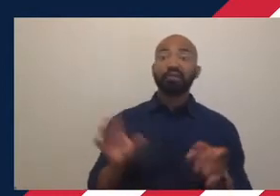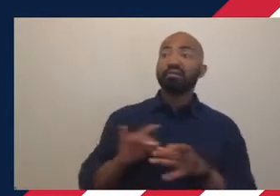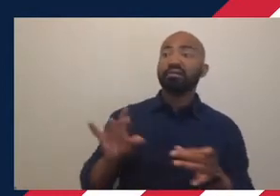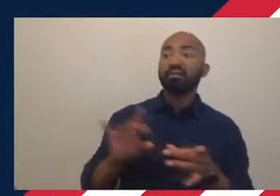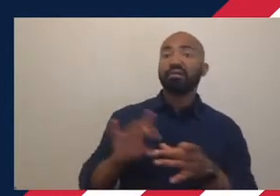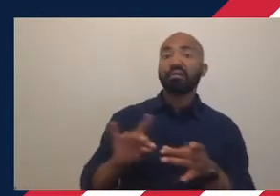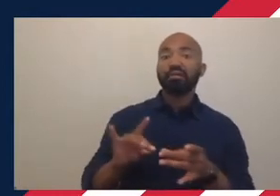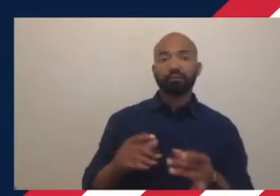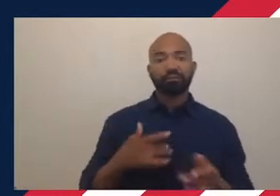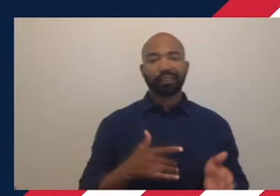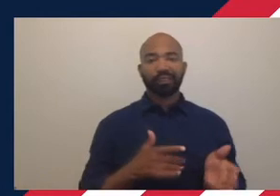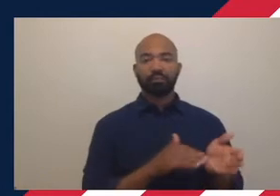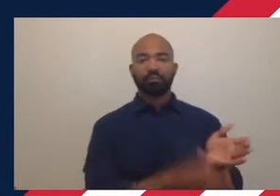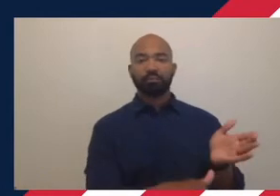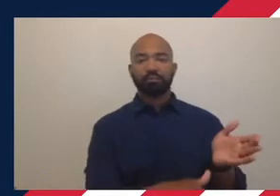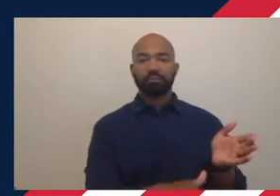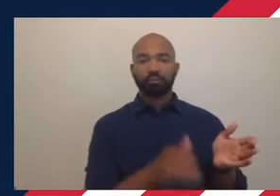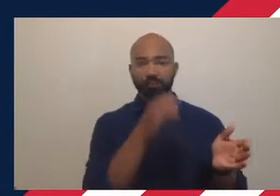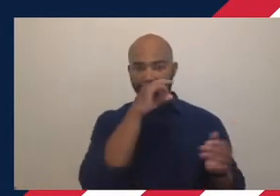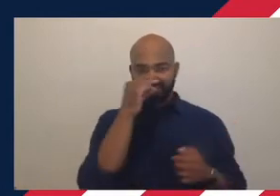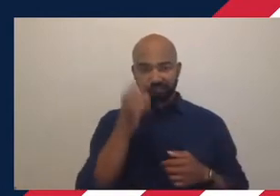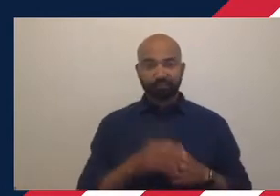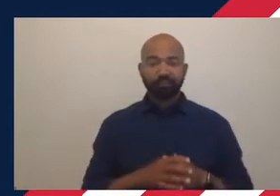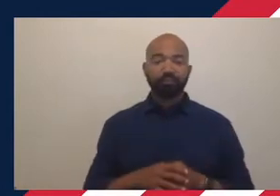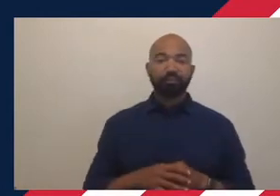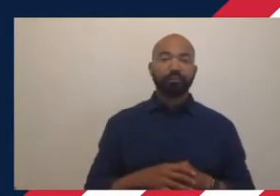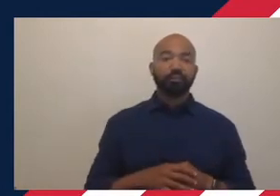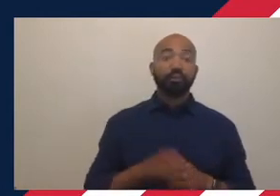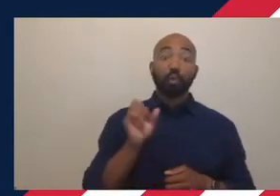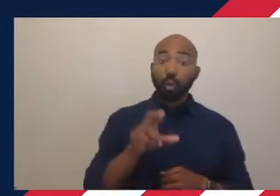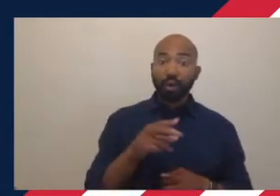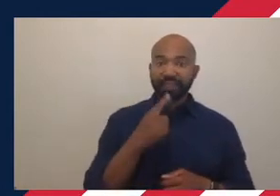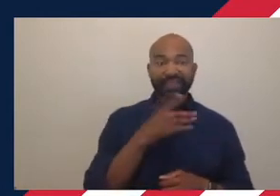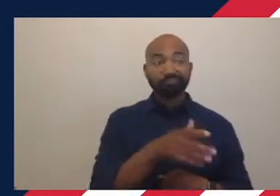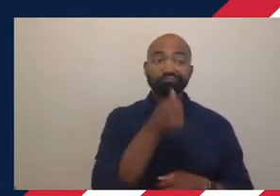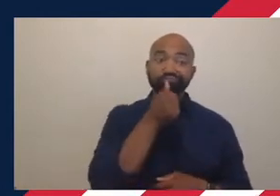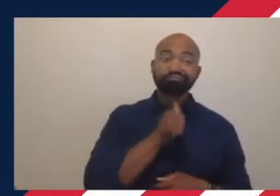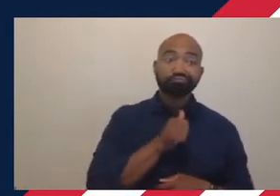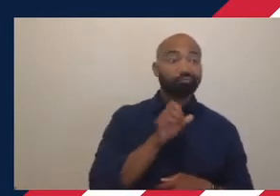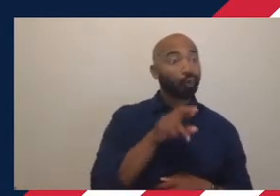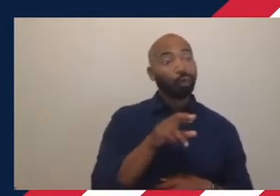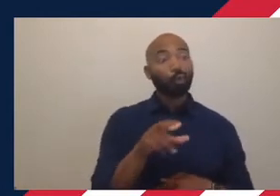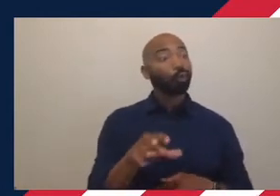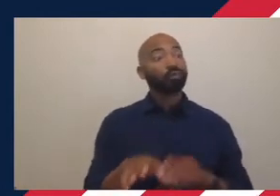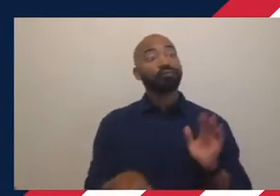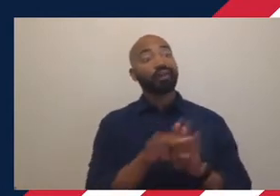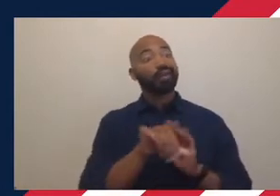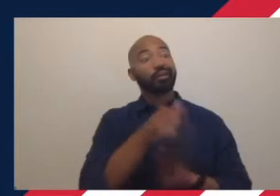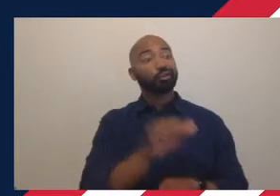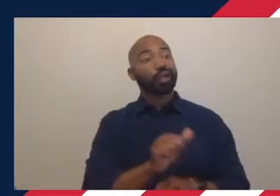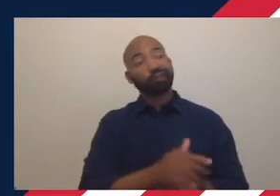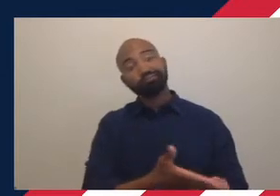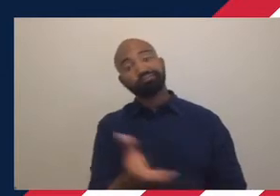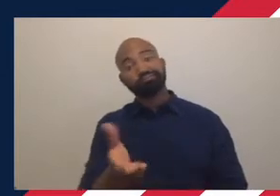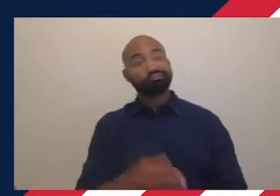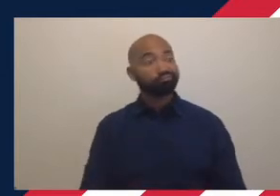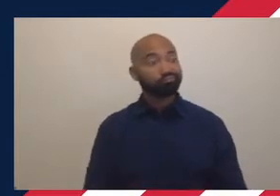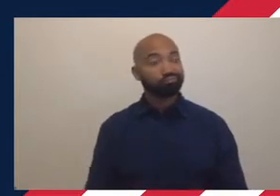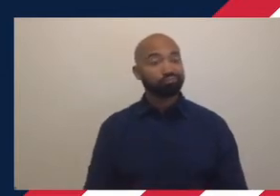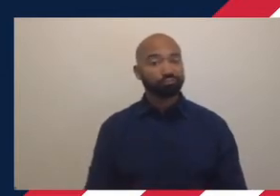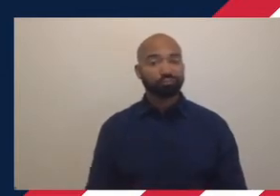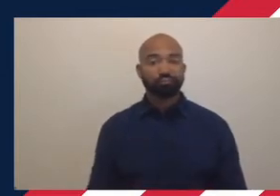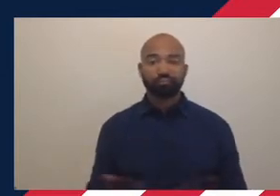let go or they were just told, you have to deal with it or find another job. And it's unfortunate,